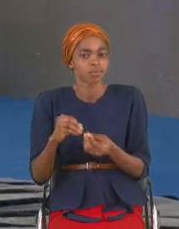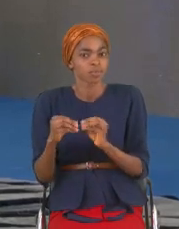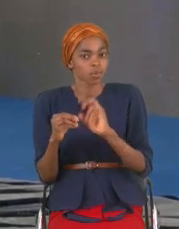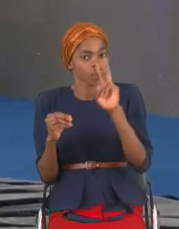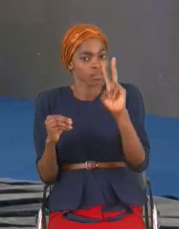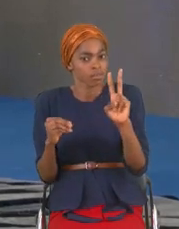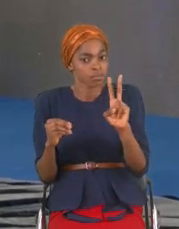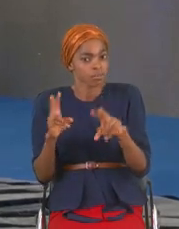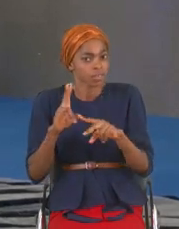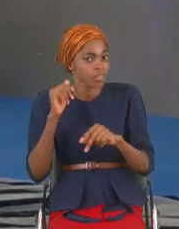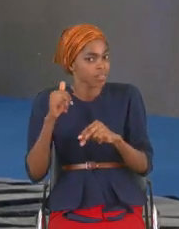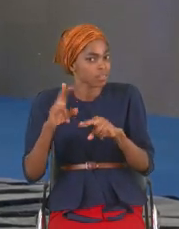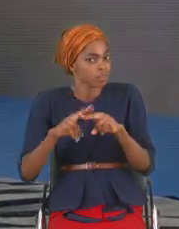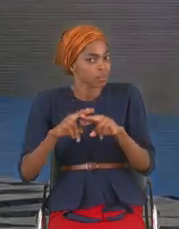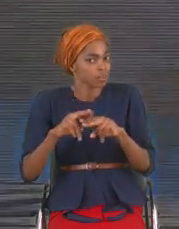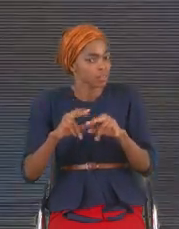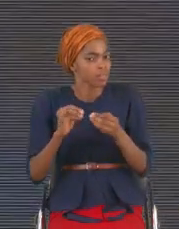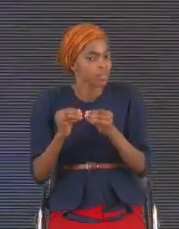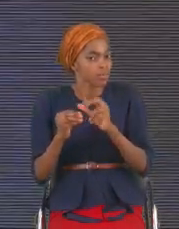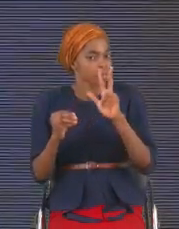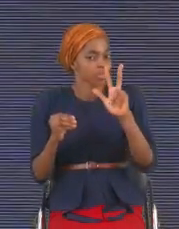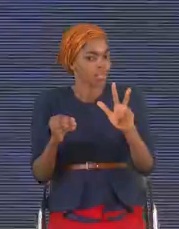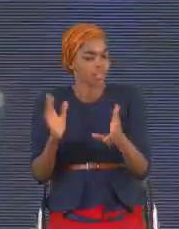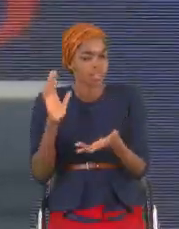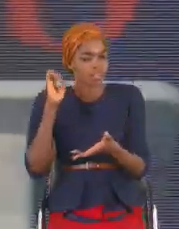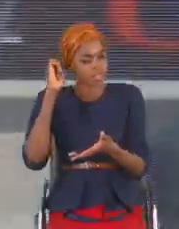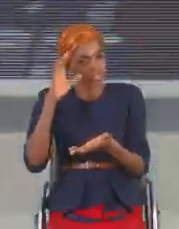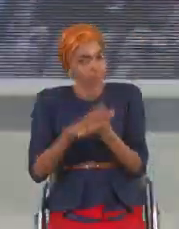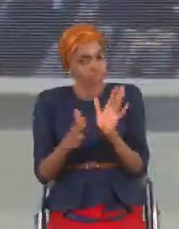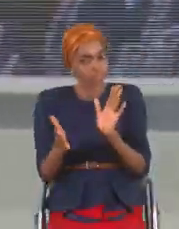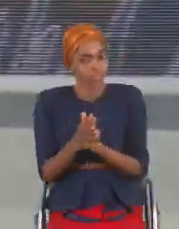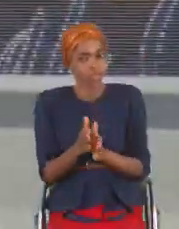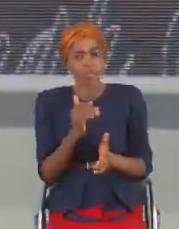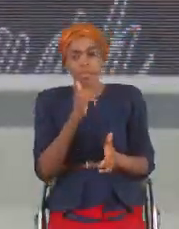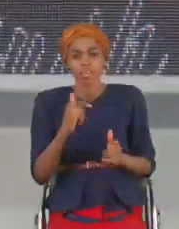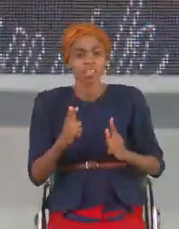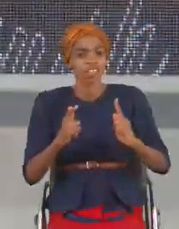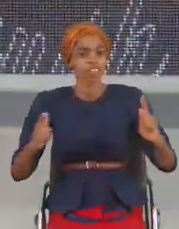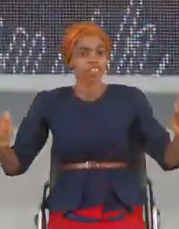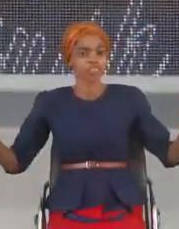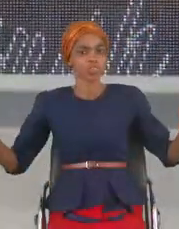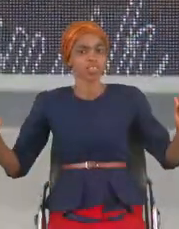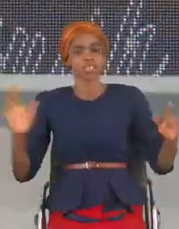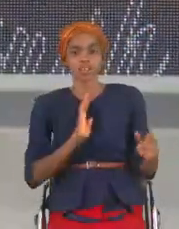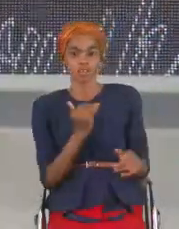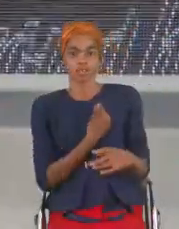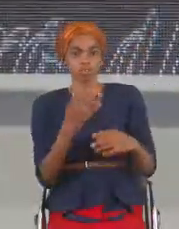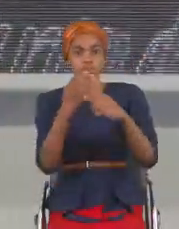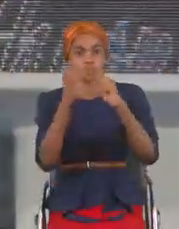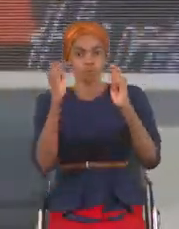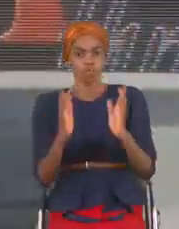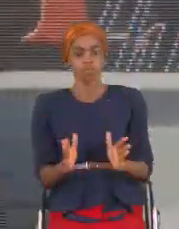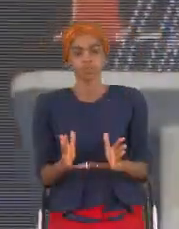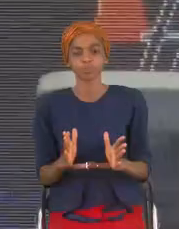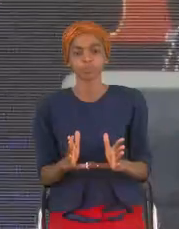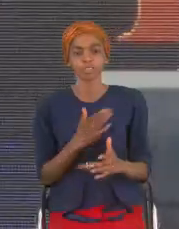two, salt. Number three, he became an incredible soul winner. The Lord made